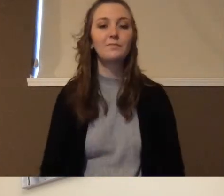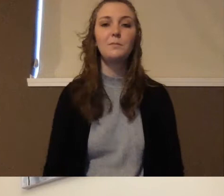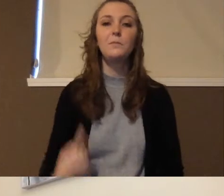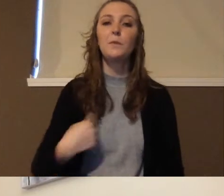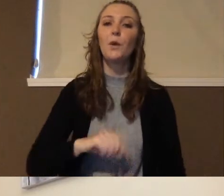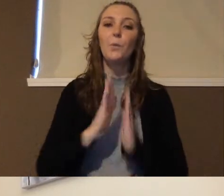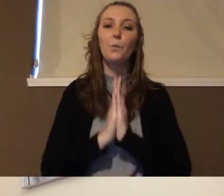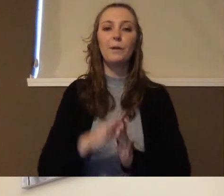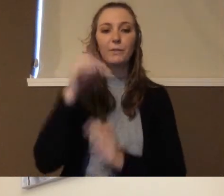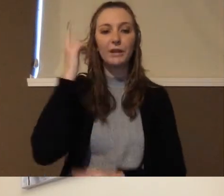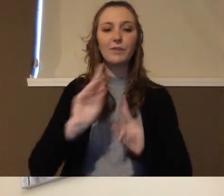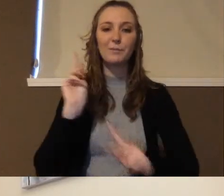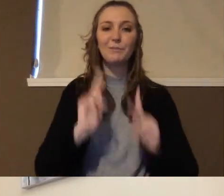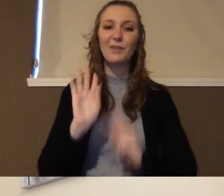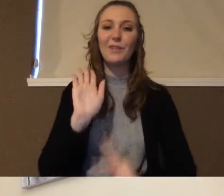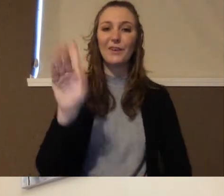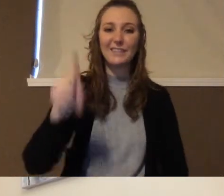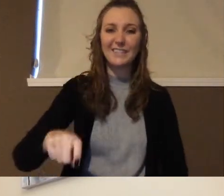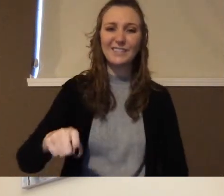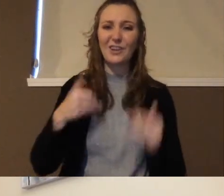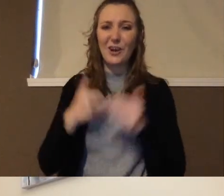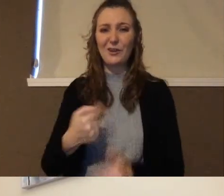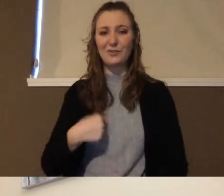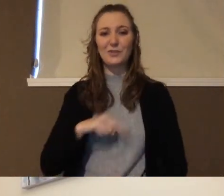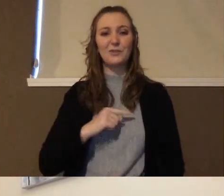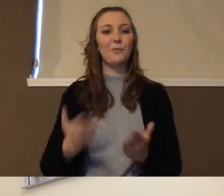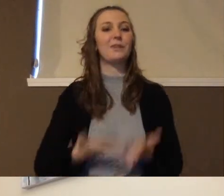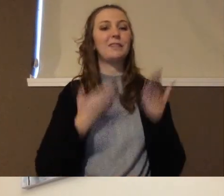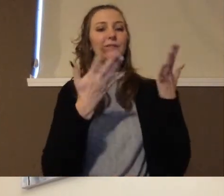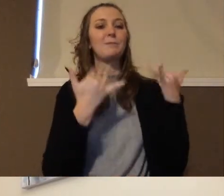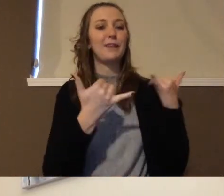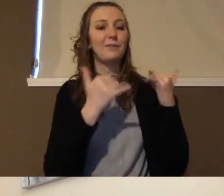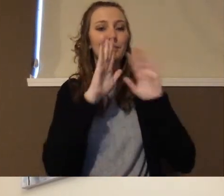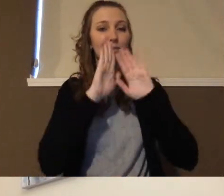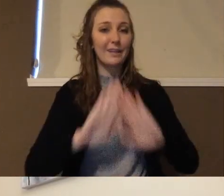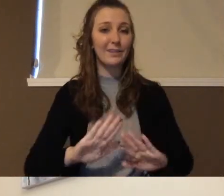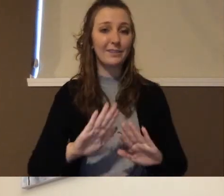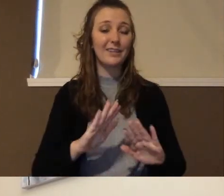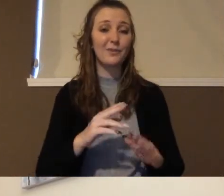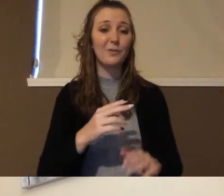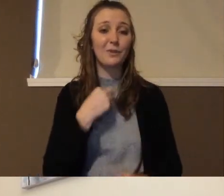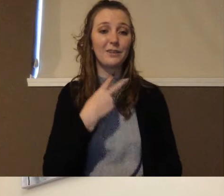to our heart, whom we lift up to you now, silently or loud.